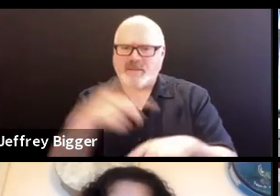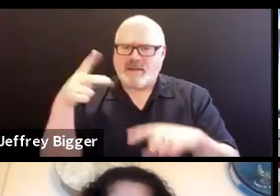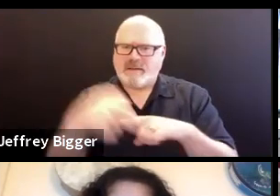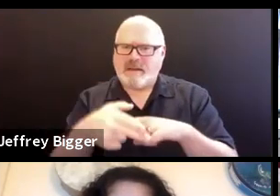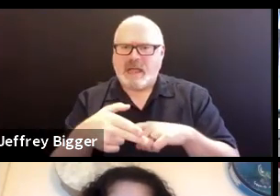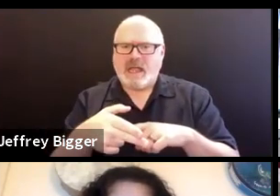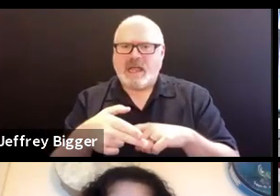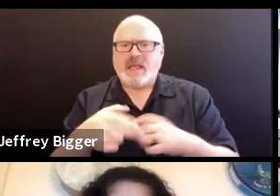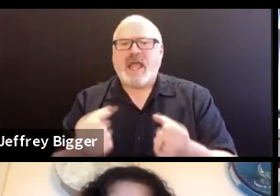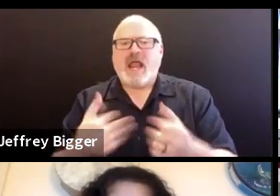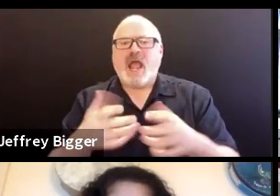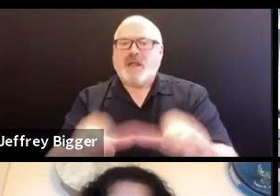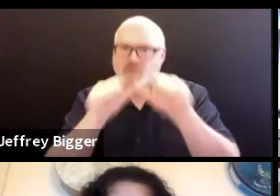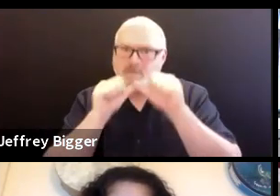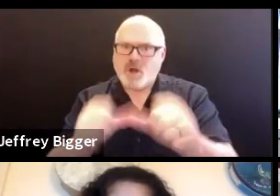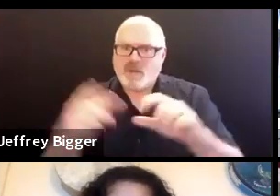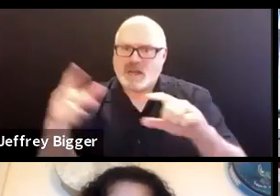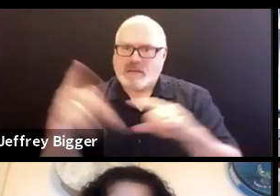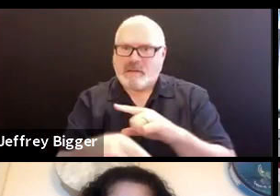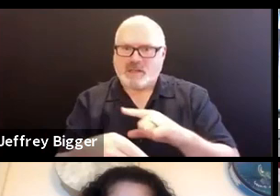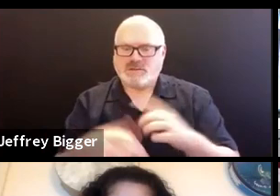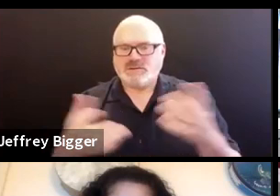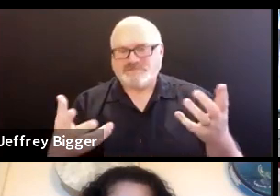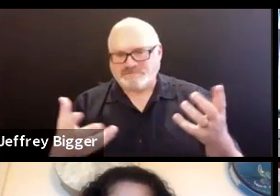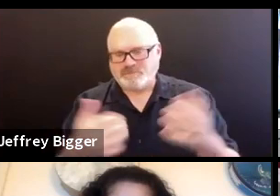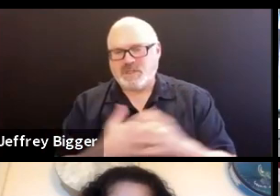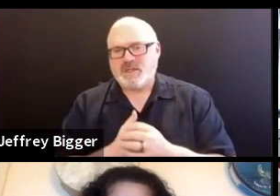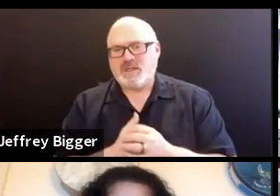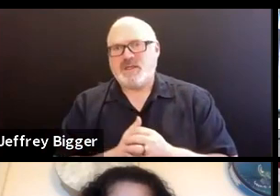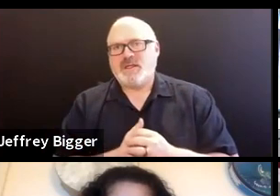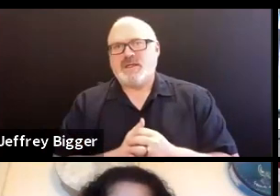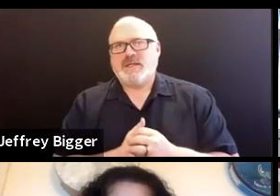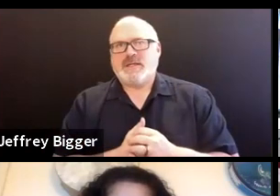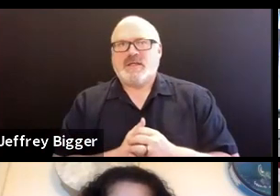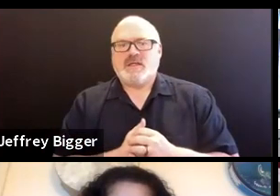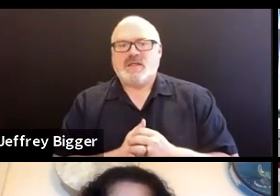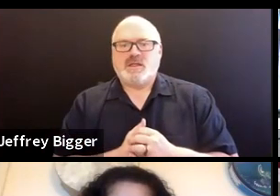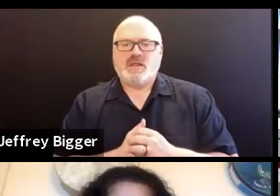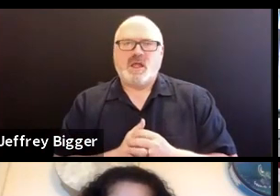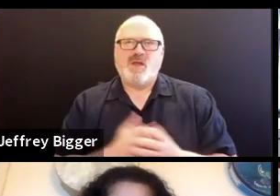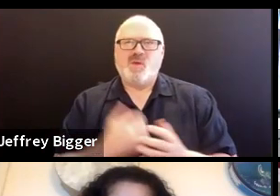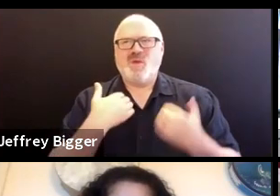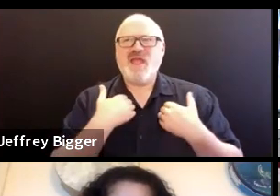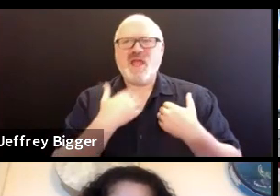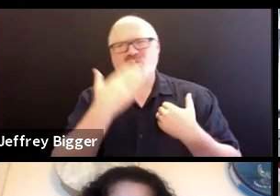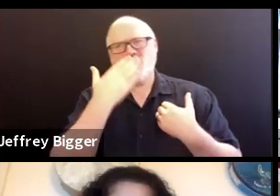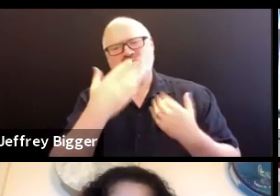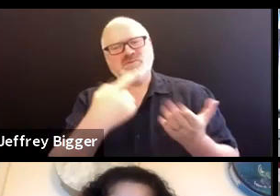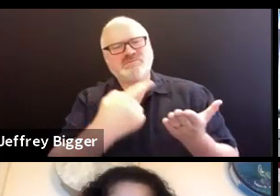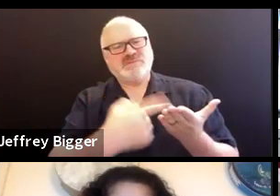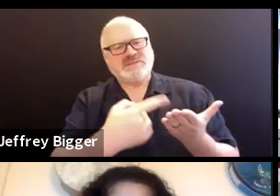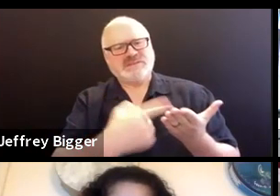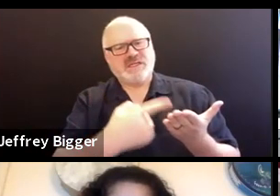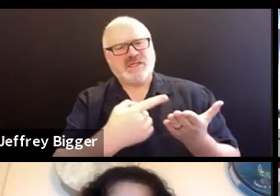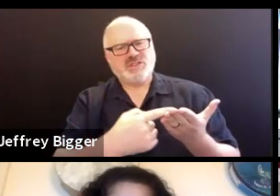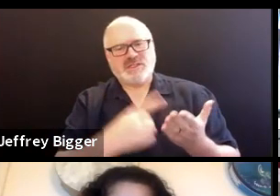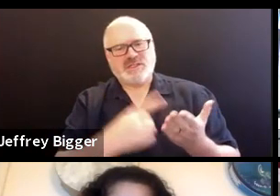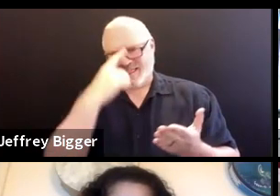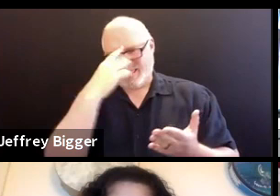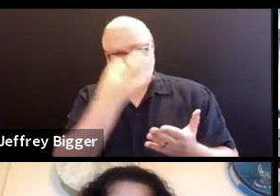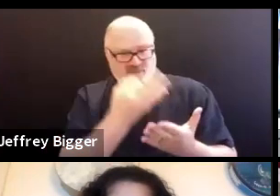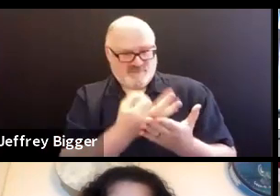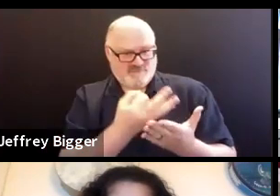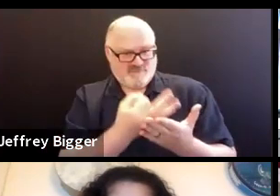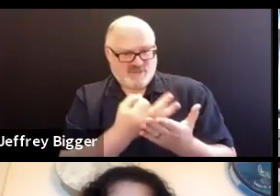needs to be permanent reductions. And we had, I think, a good discussion, and I think the financial task